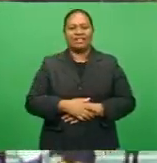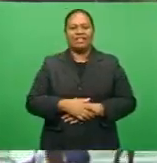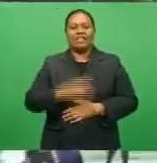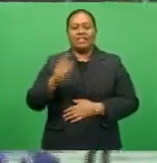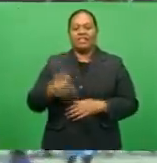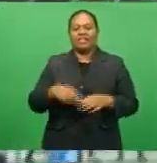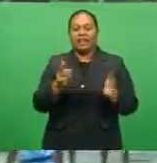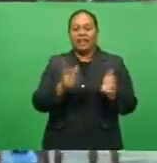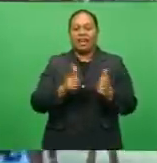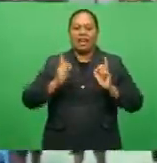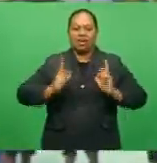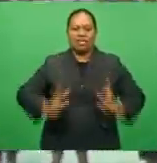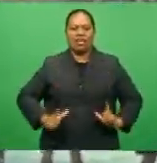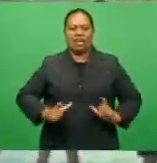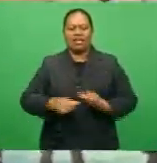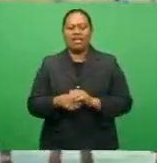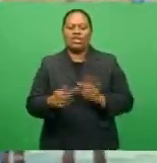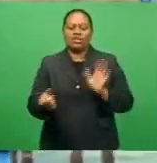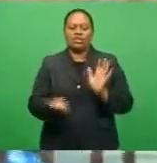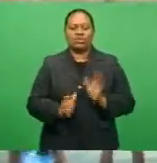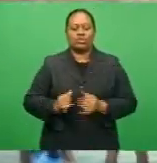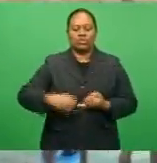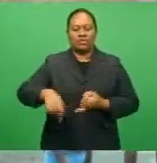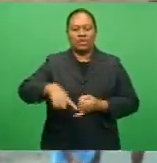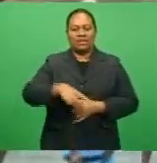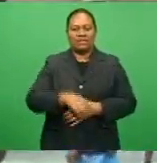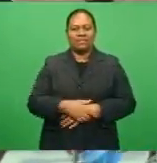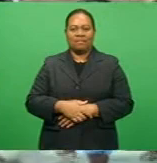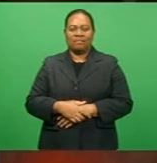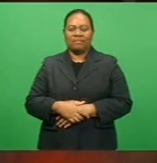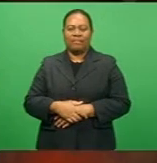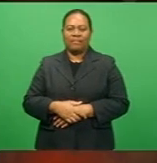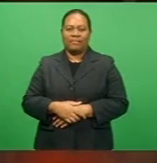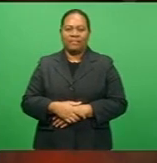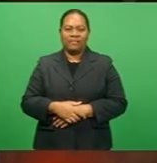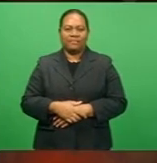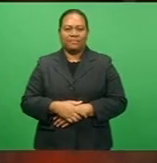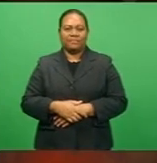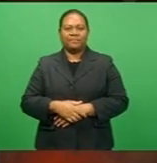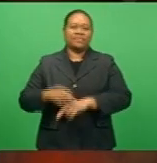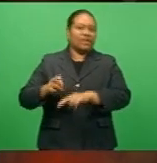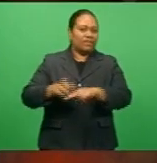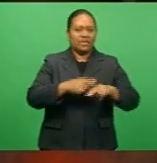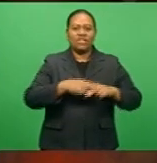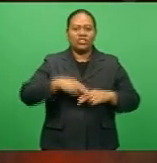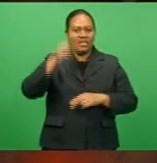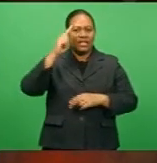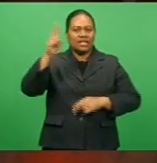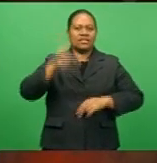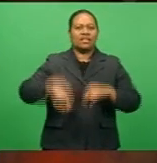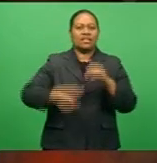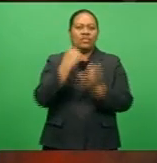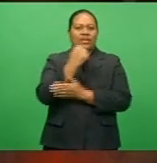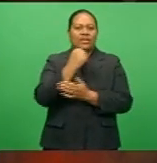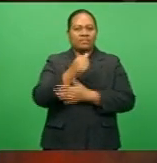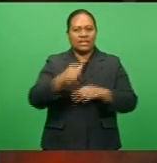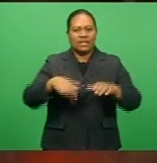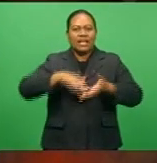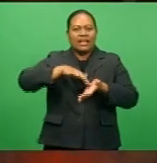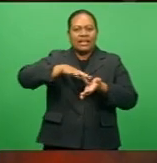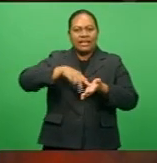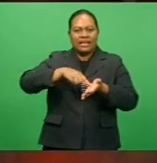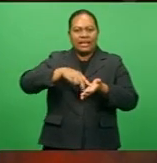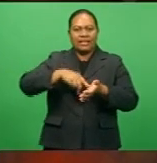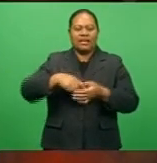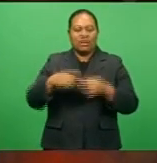in Lothal Bay, Suva. Tale Materkula, FBC Sports. The Fiji National Rugby League will be introducing a new premium